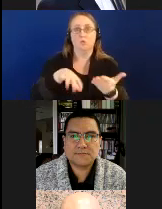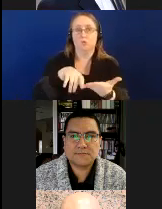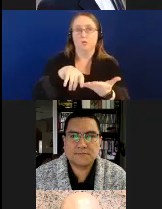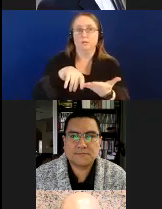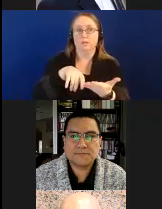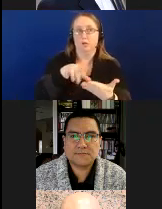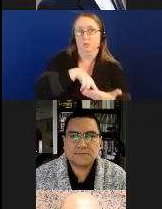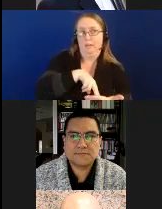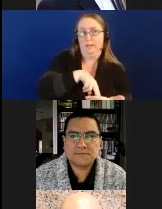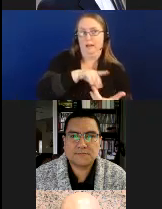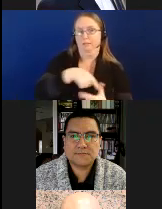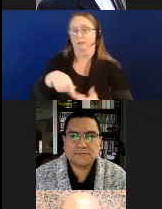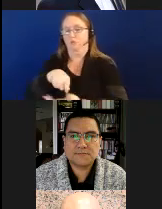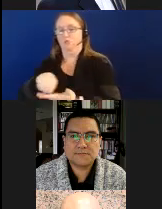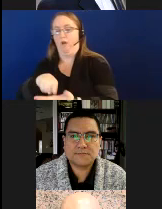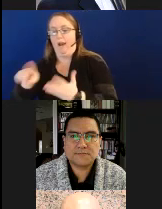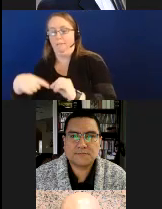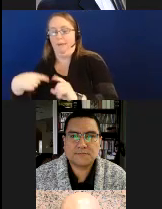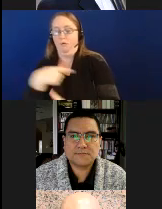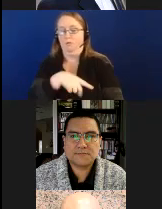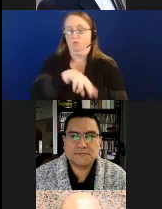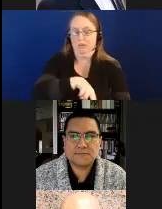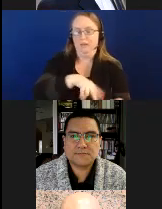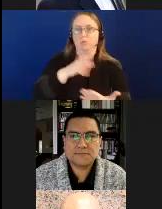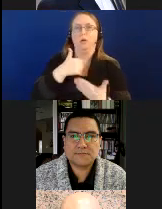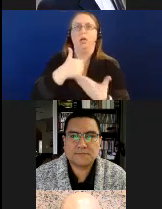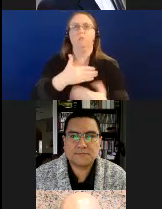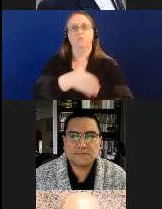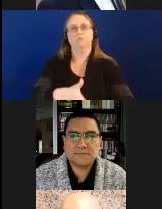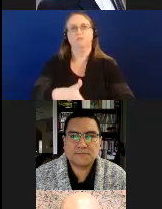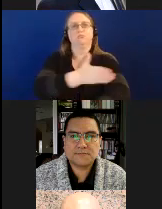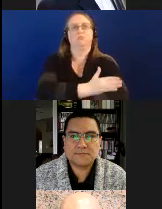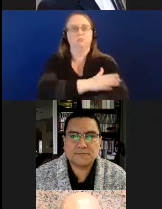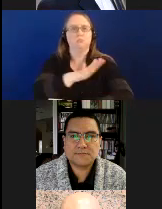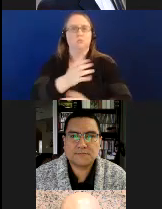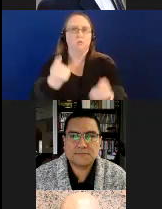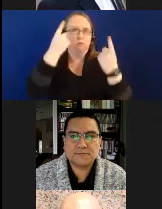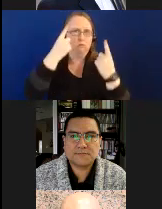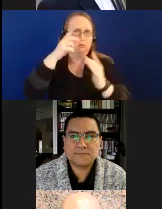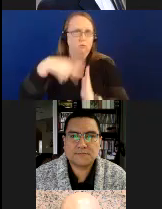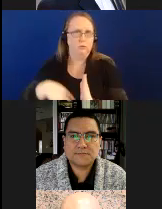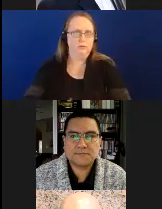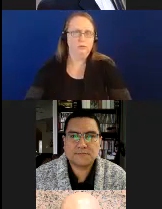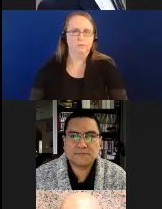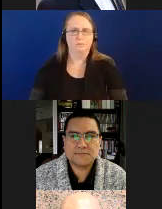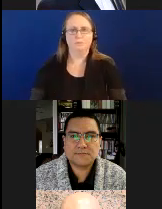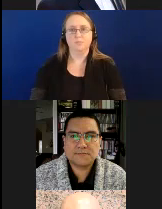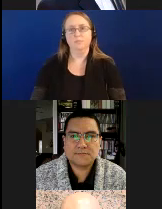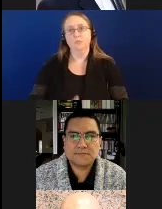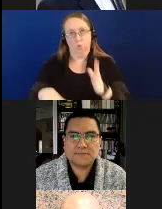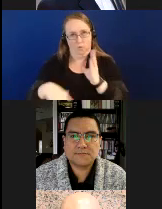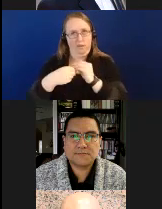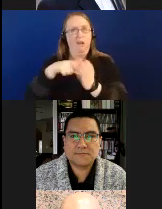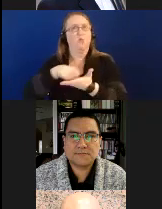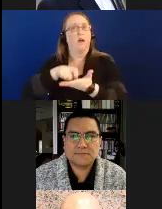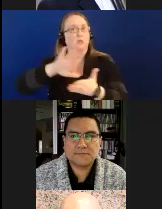read actually strengthens their reading comprehension. And so not only are we adding writing to all of our RLA